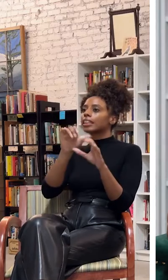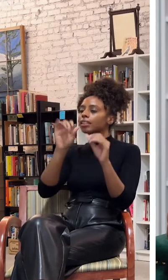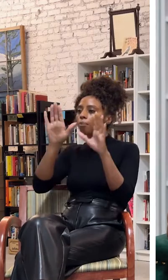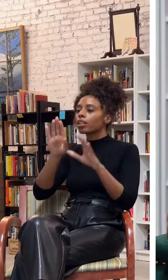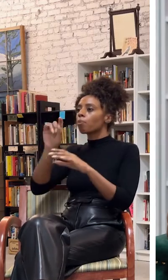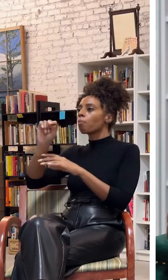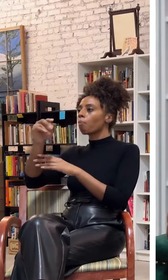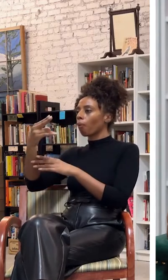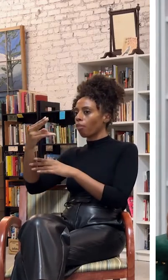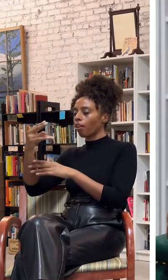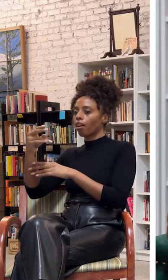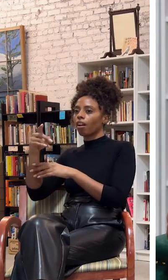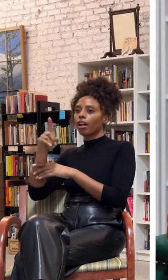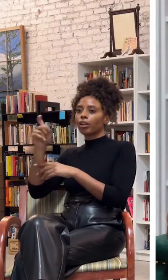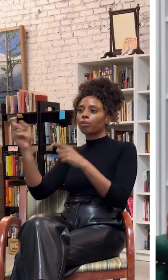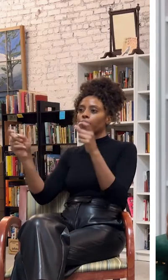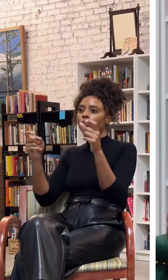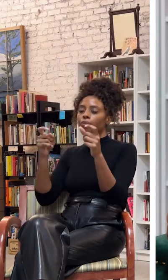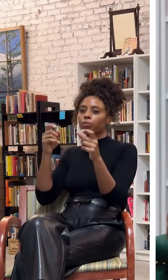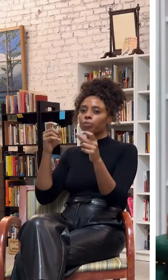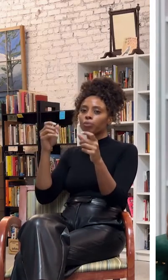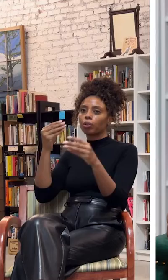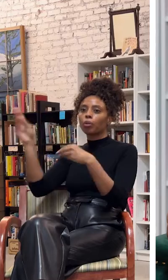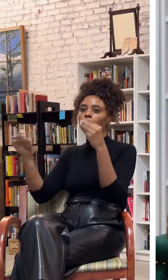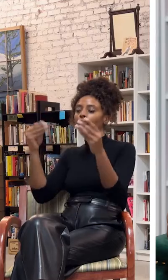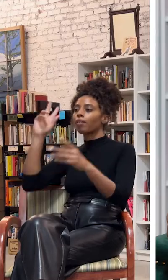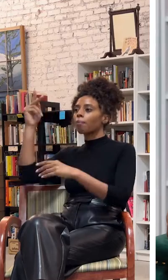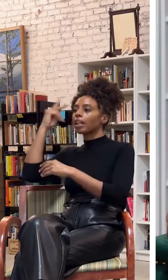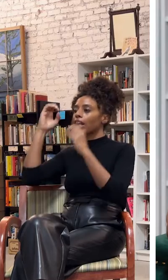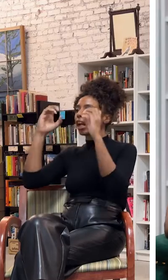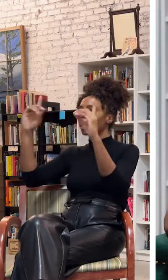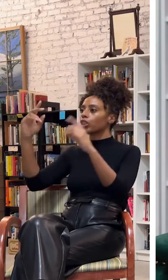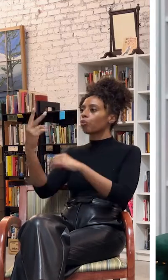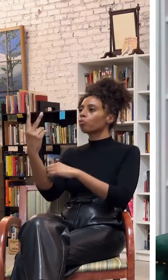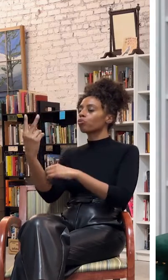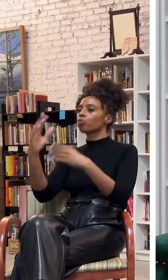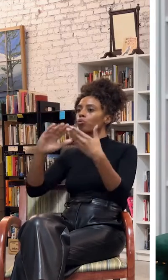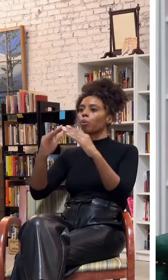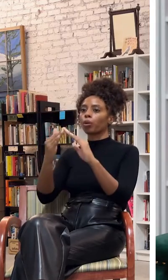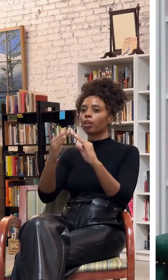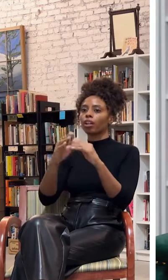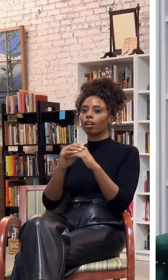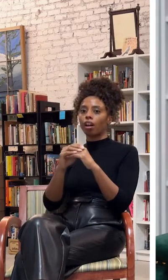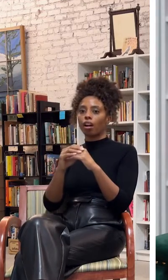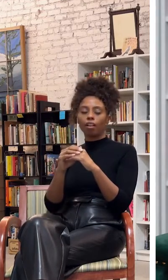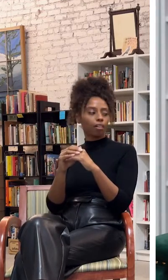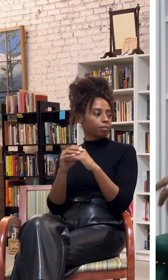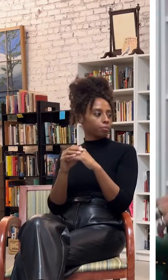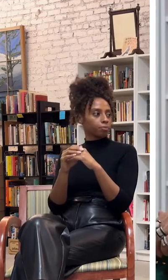booth and you were giving political education, and it was to community.